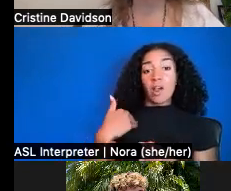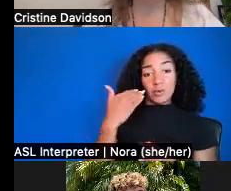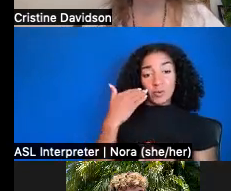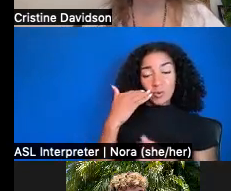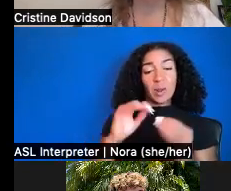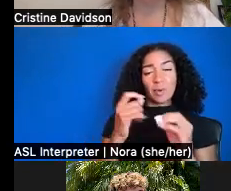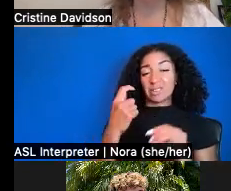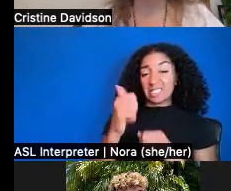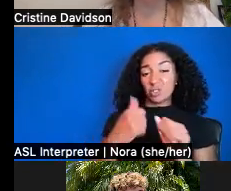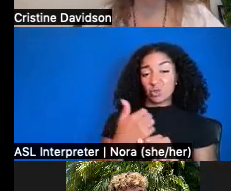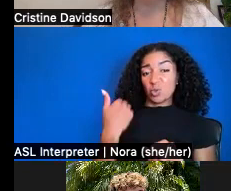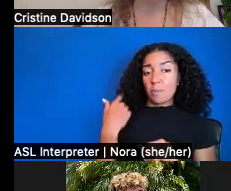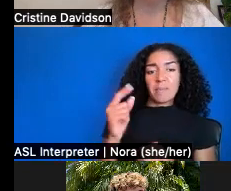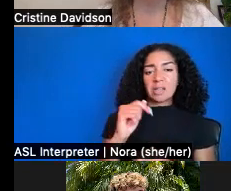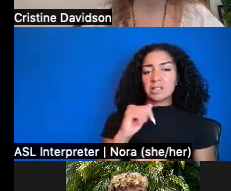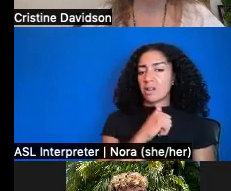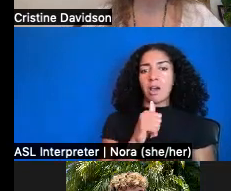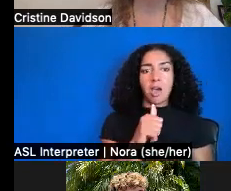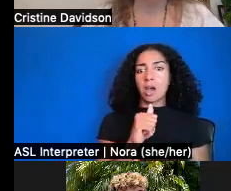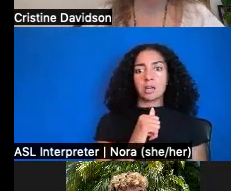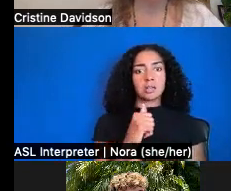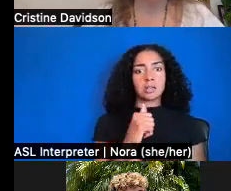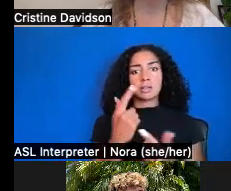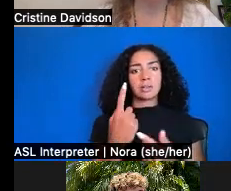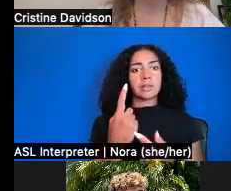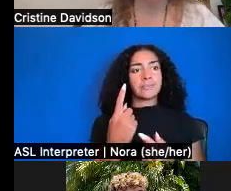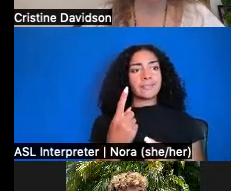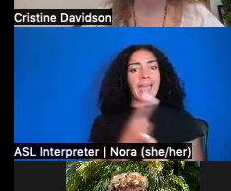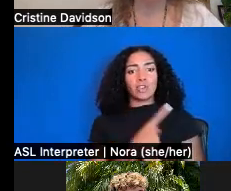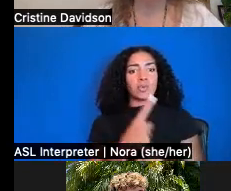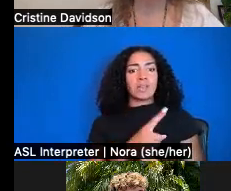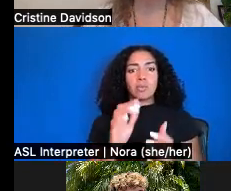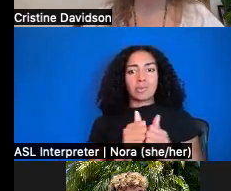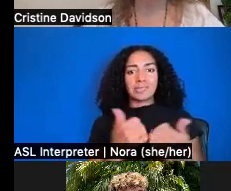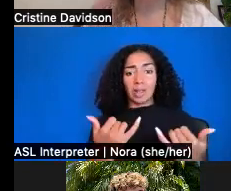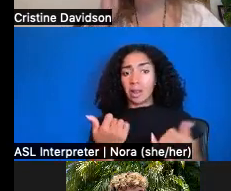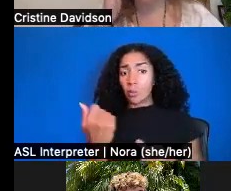Anybody interested in Googling that information? How many sex offenders get treatment in Minnesota?